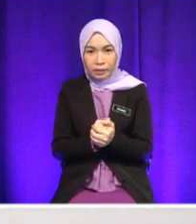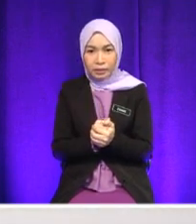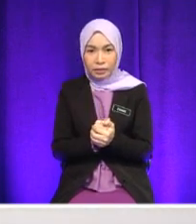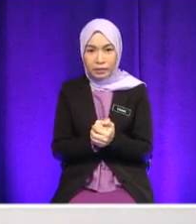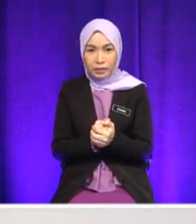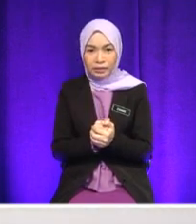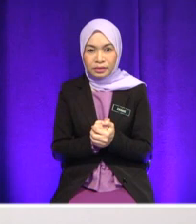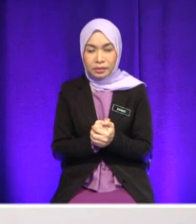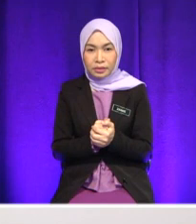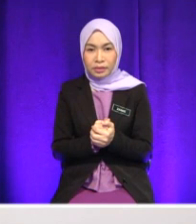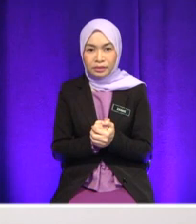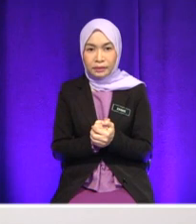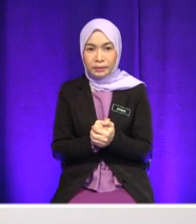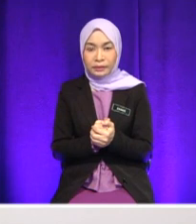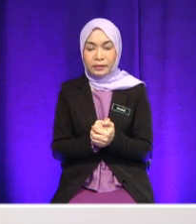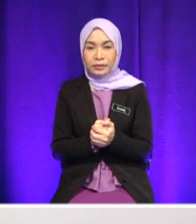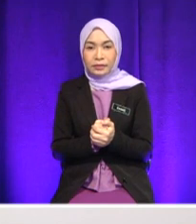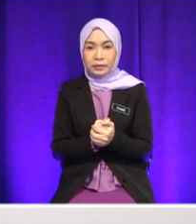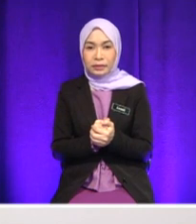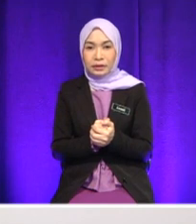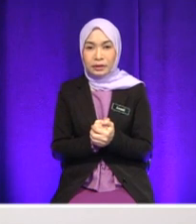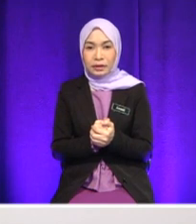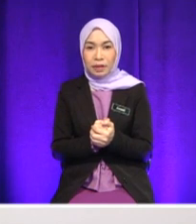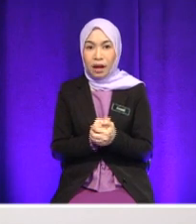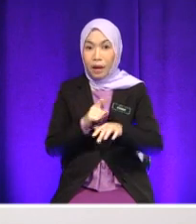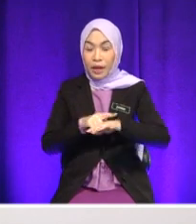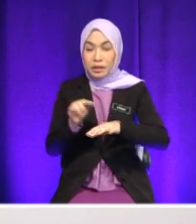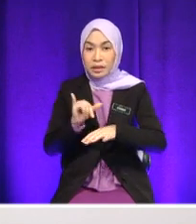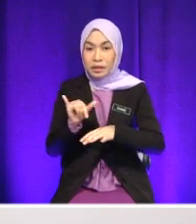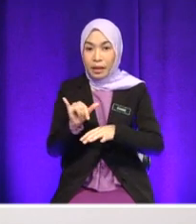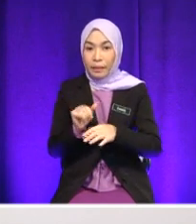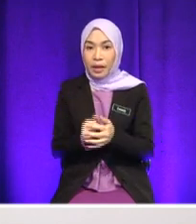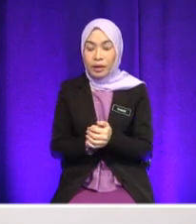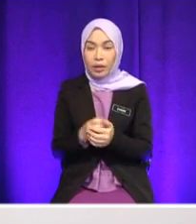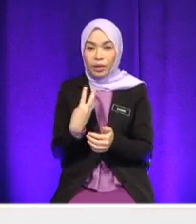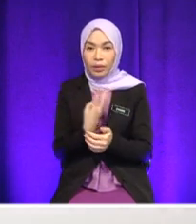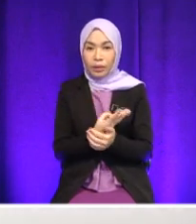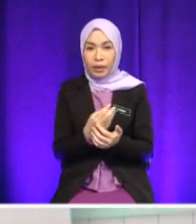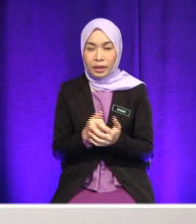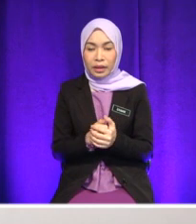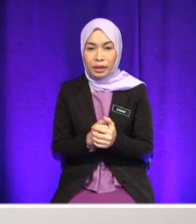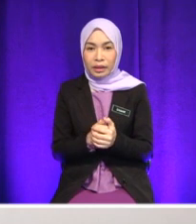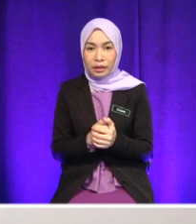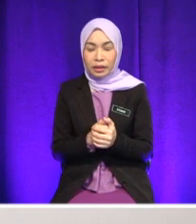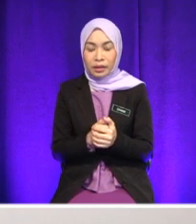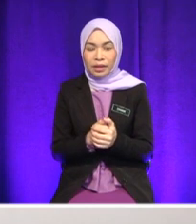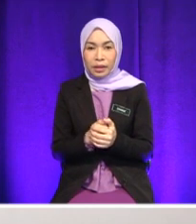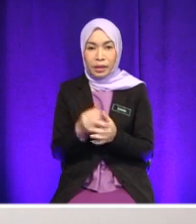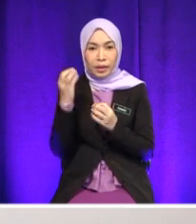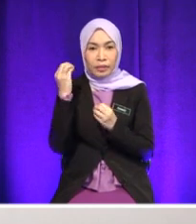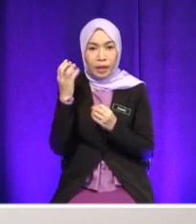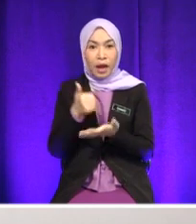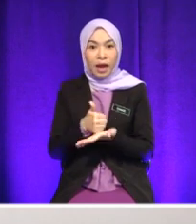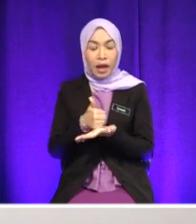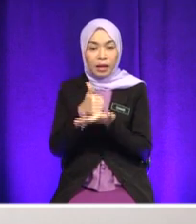draw, promotion, and giveaways. At the same time, Hannah can find some potential customers to become members, and they can help